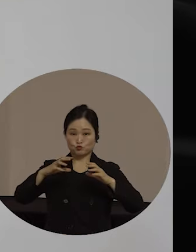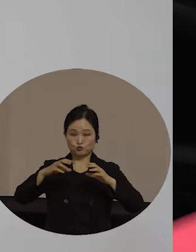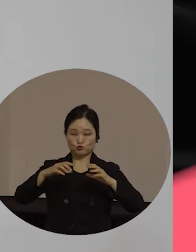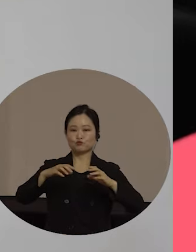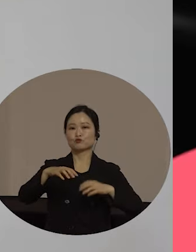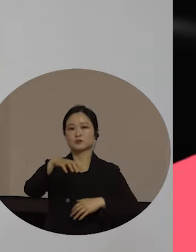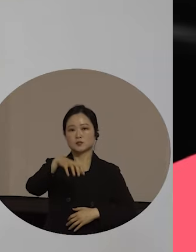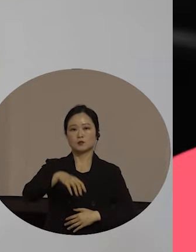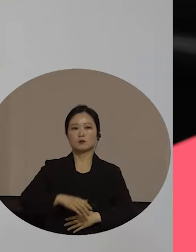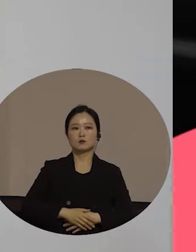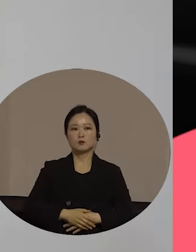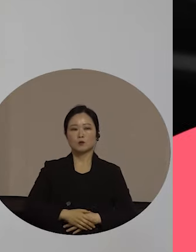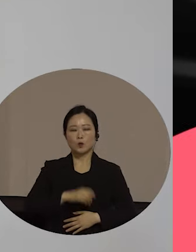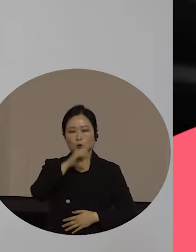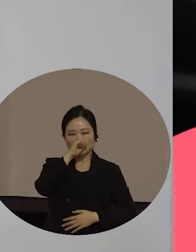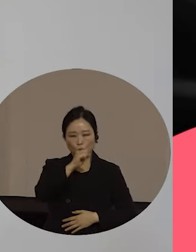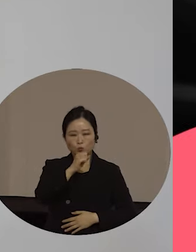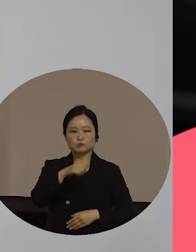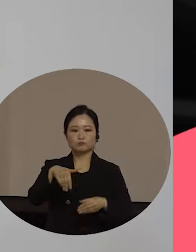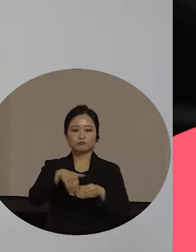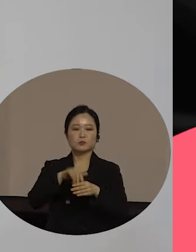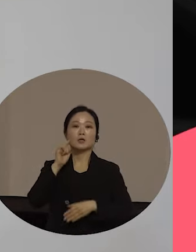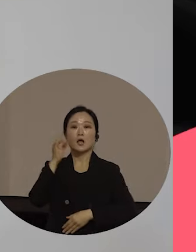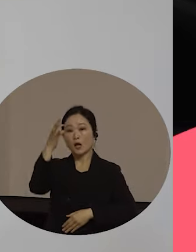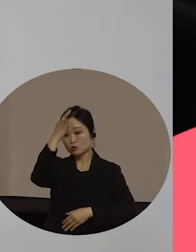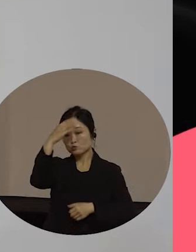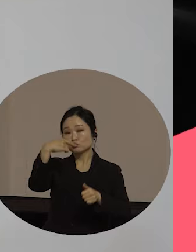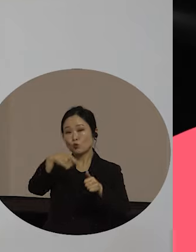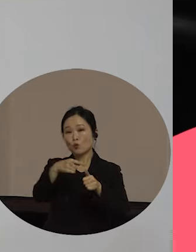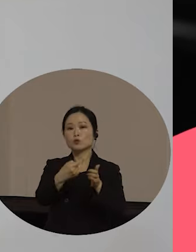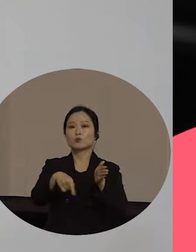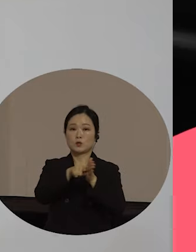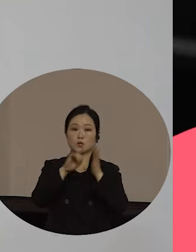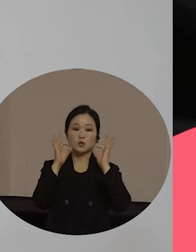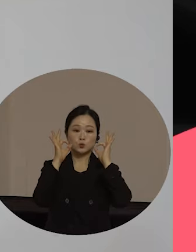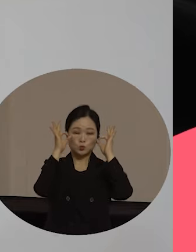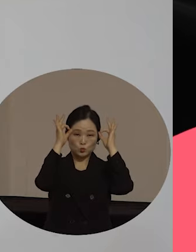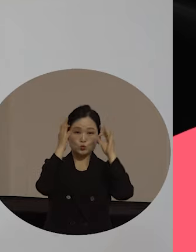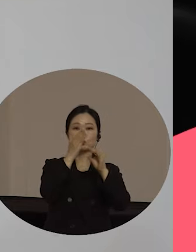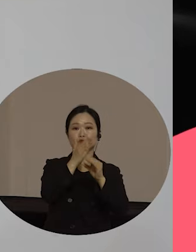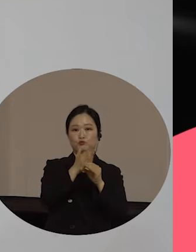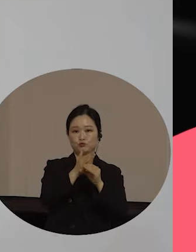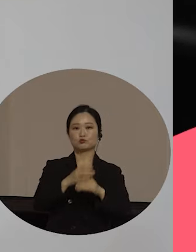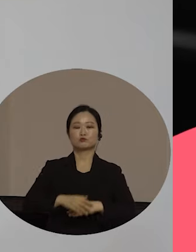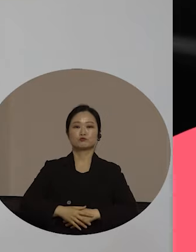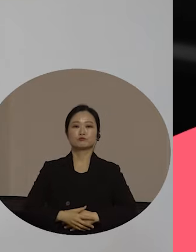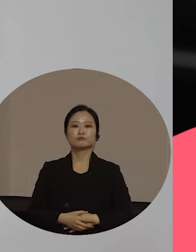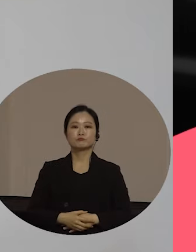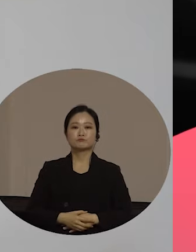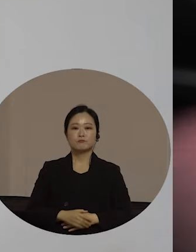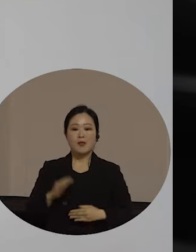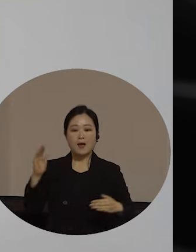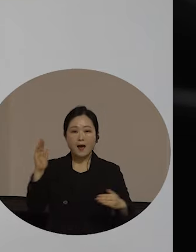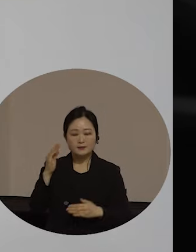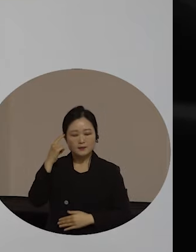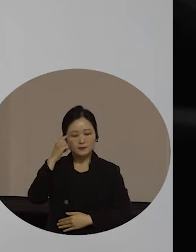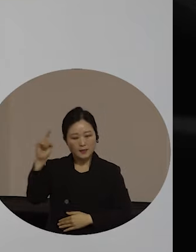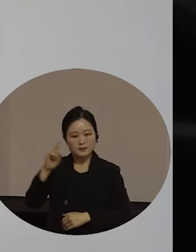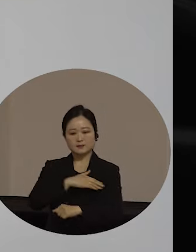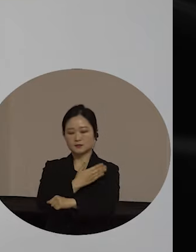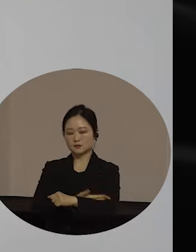programs. These programs align with UNESCO's vision of nurturing creativity, promoting cultural